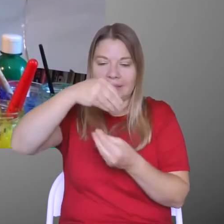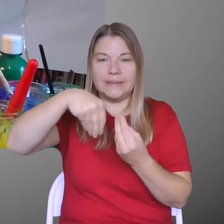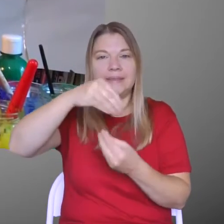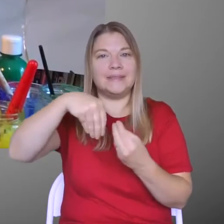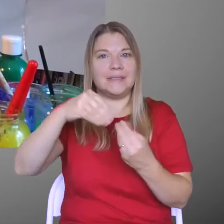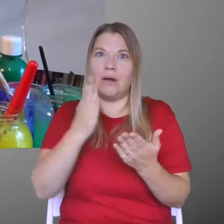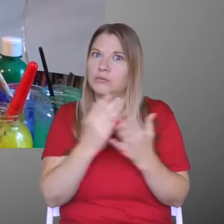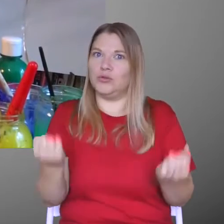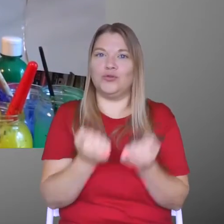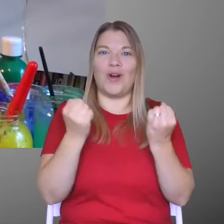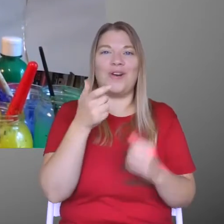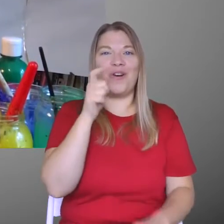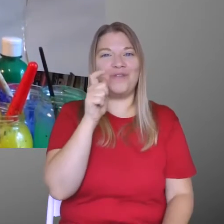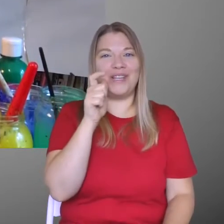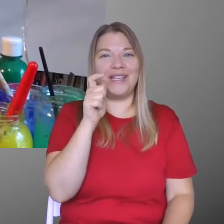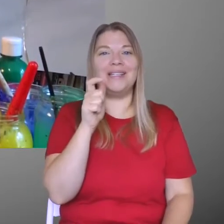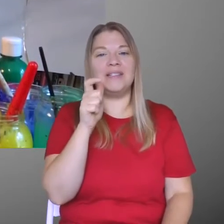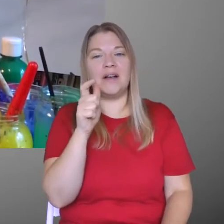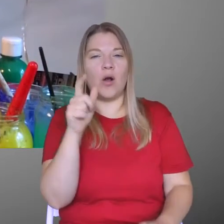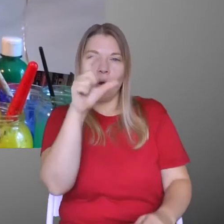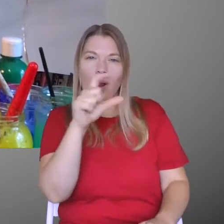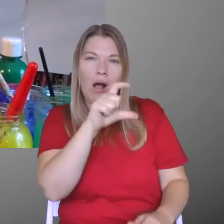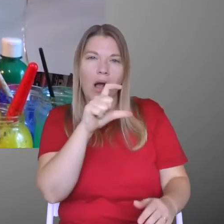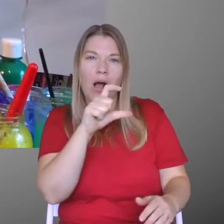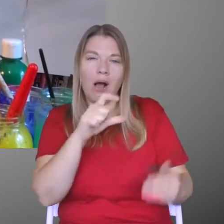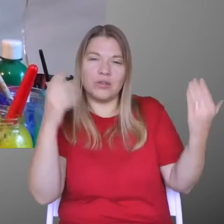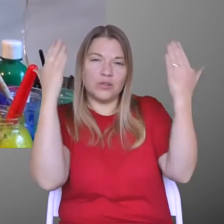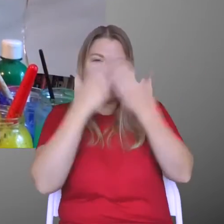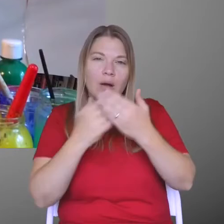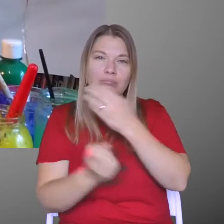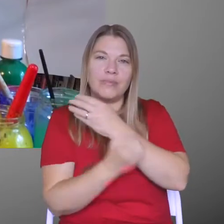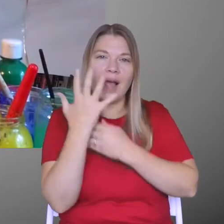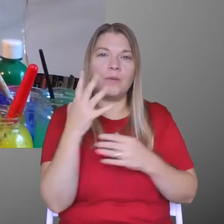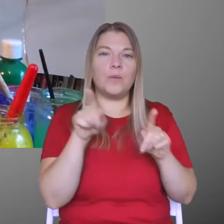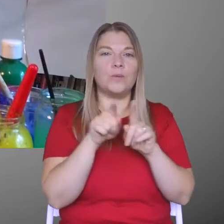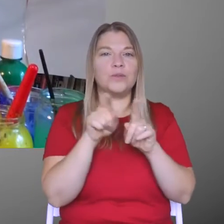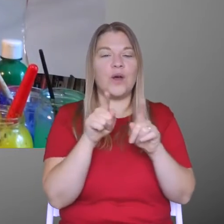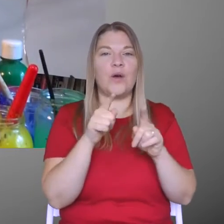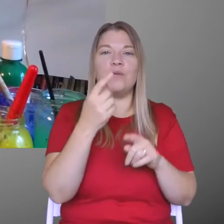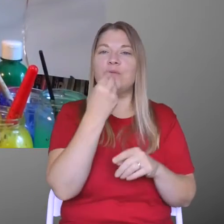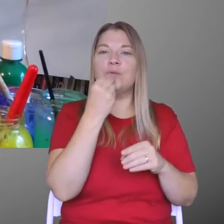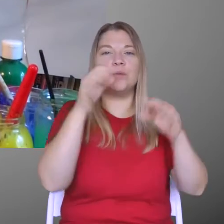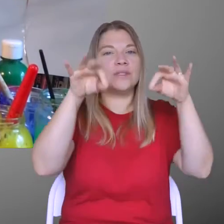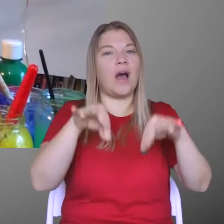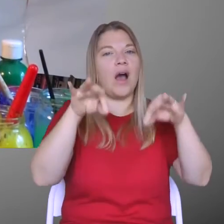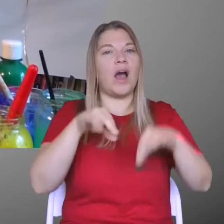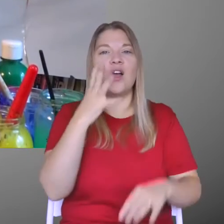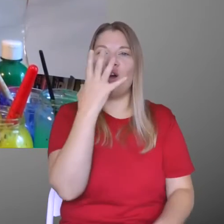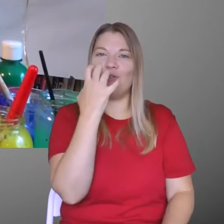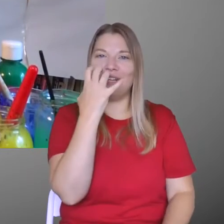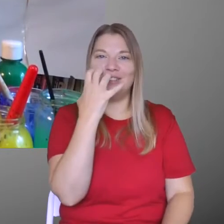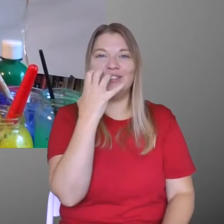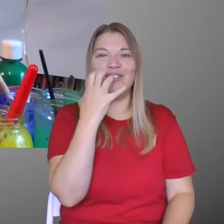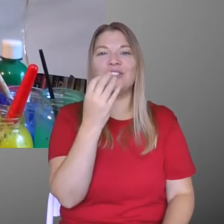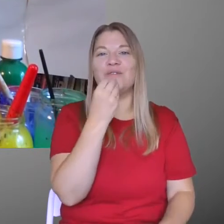strong. That's a nice dark brown colour. And I've got some orange food dye, and I've got some pink food dye.